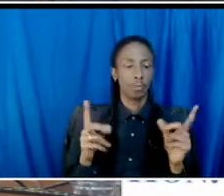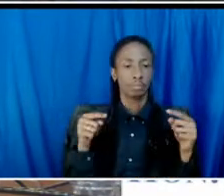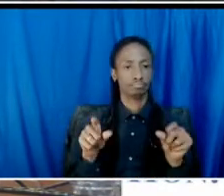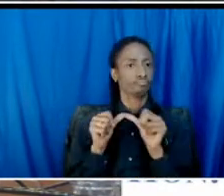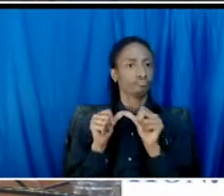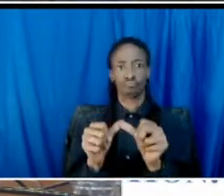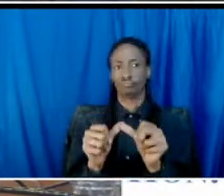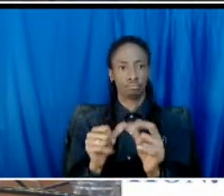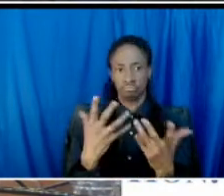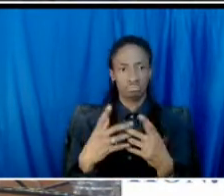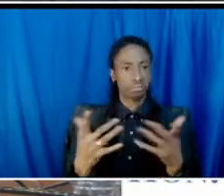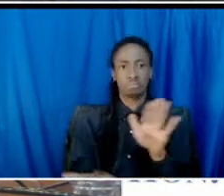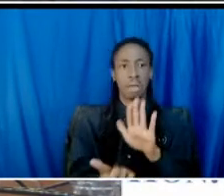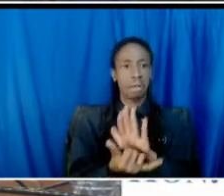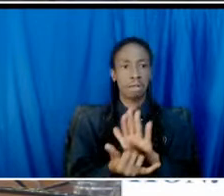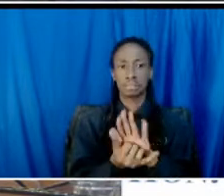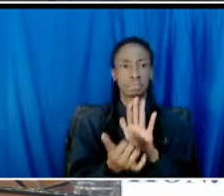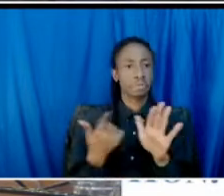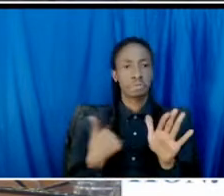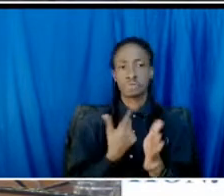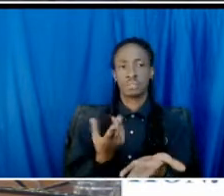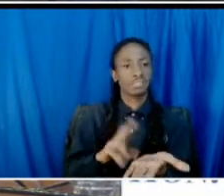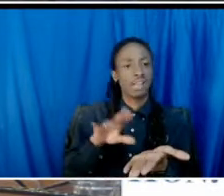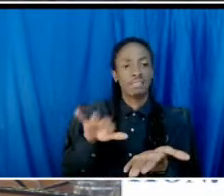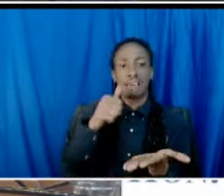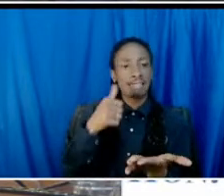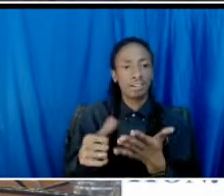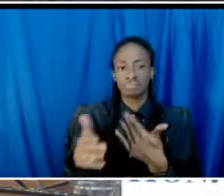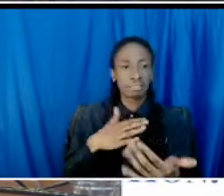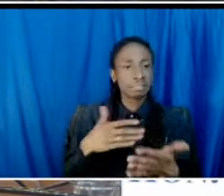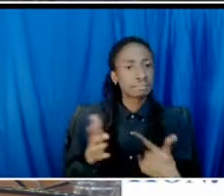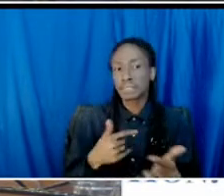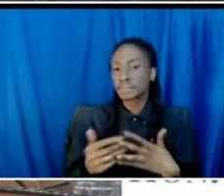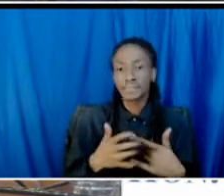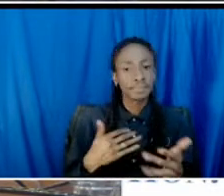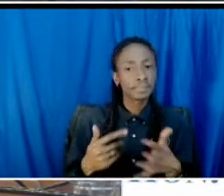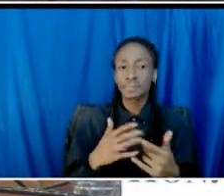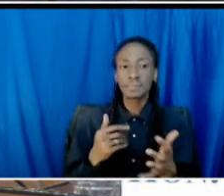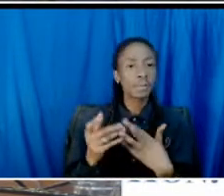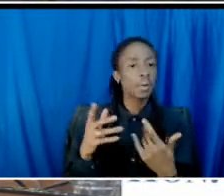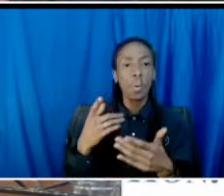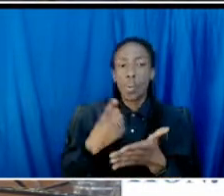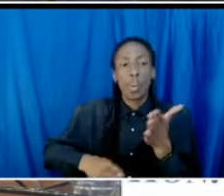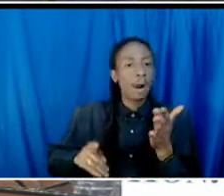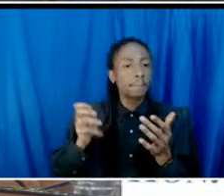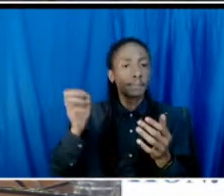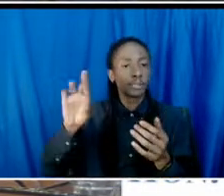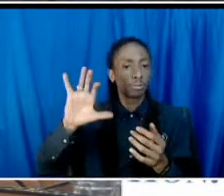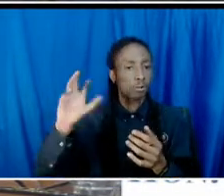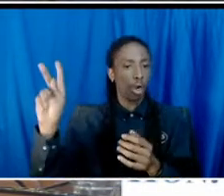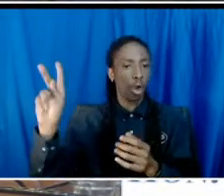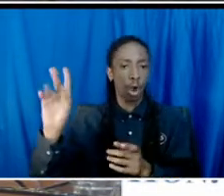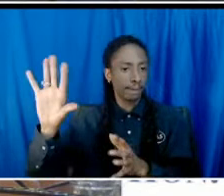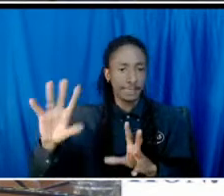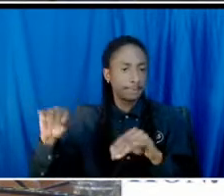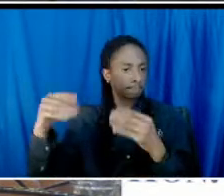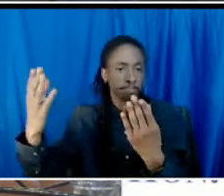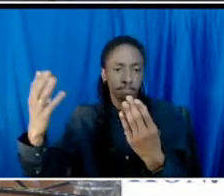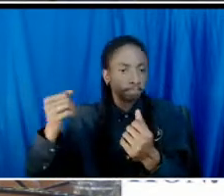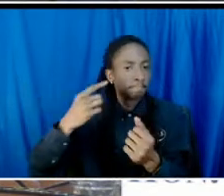way we were going to sign that letter, and it didn't matter what Mr. Clark's proposition was in terms